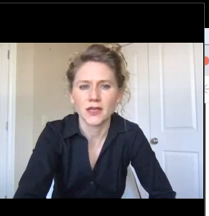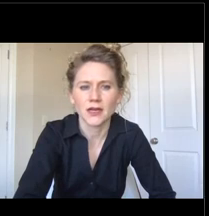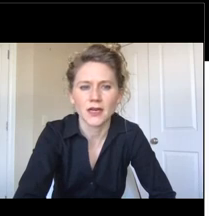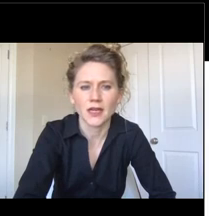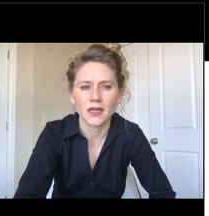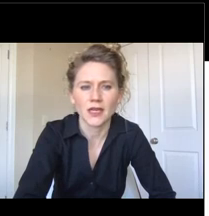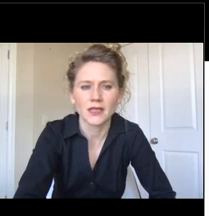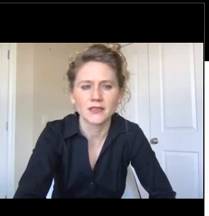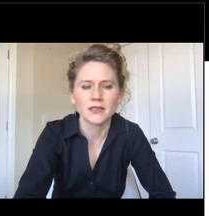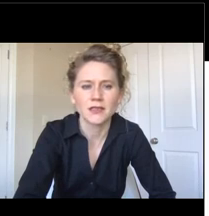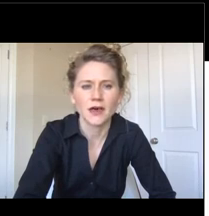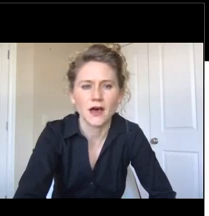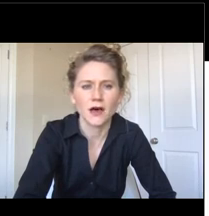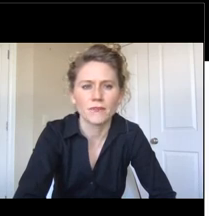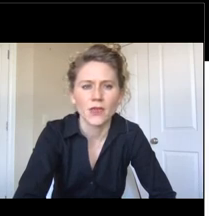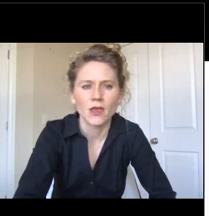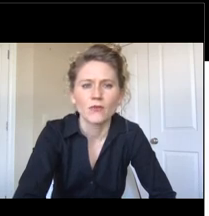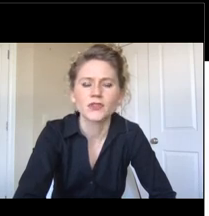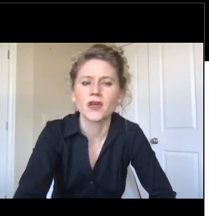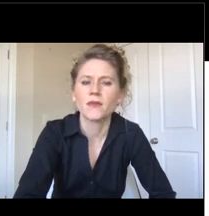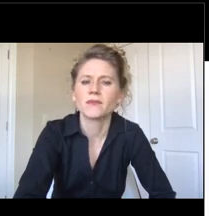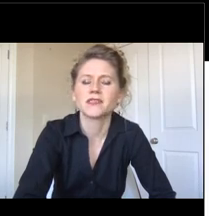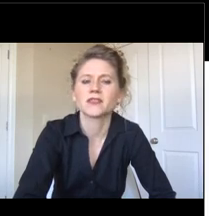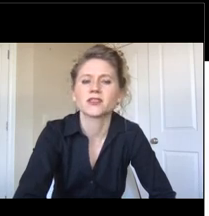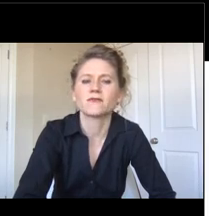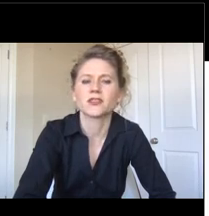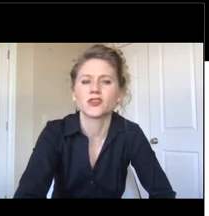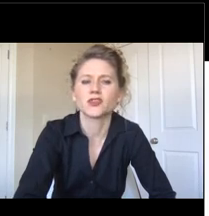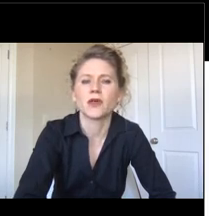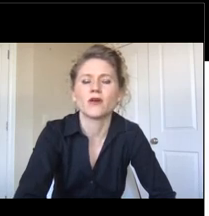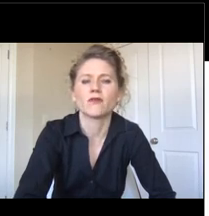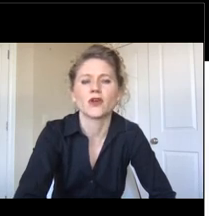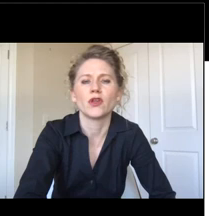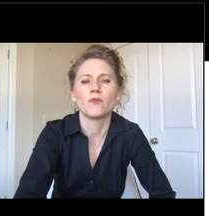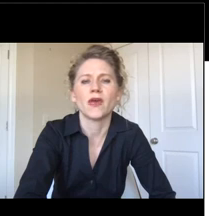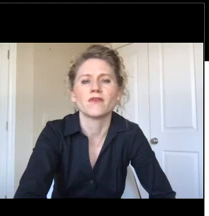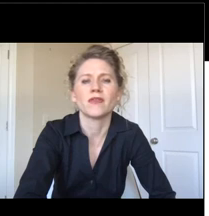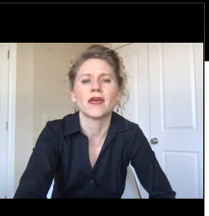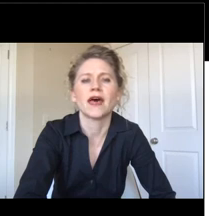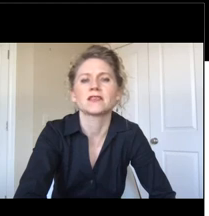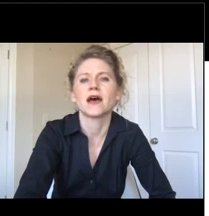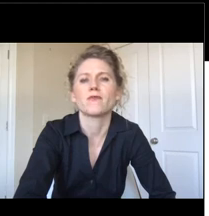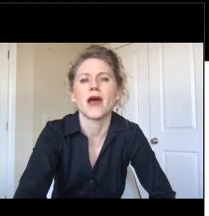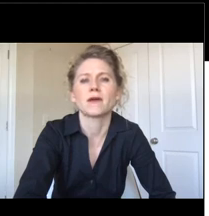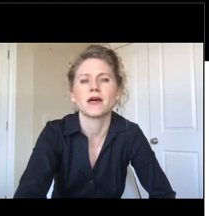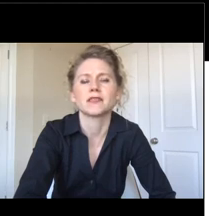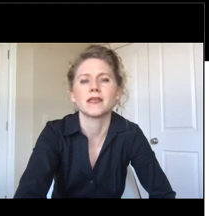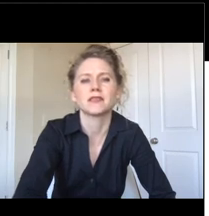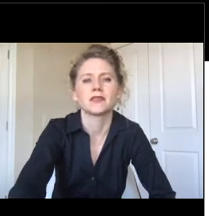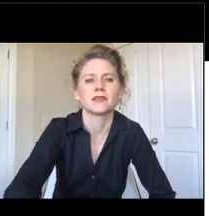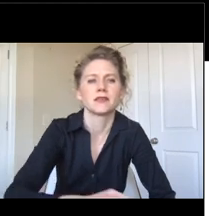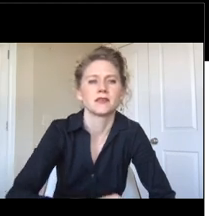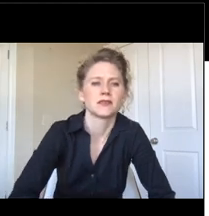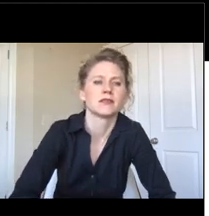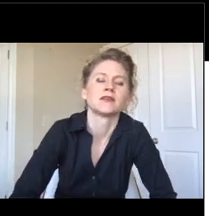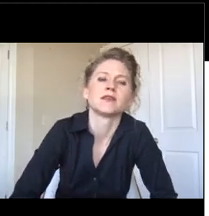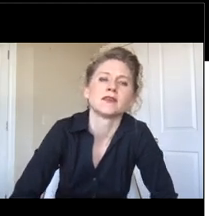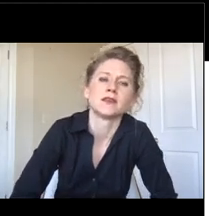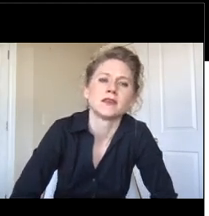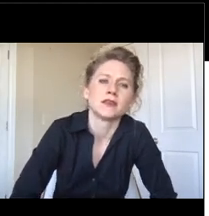answered there, and it's, would you recommend placing a surface treatment over a new pavement that has high wrap content?